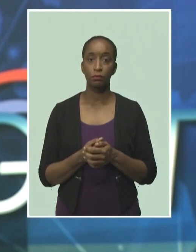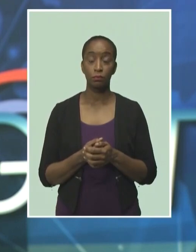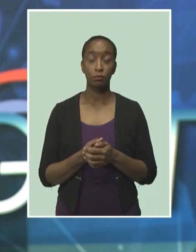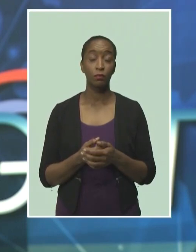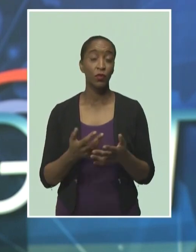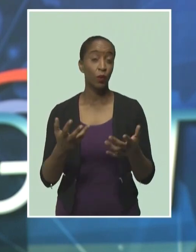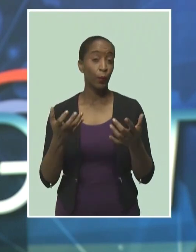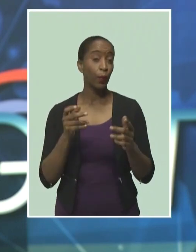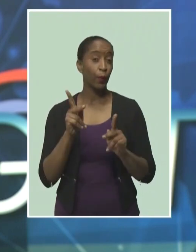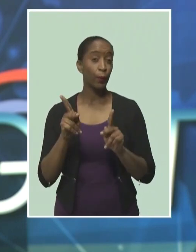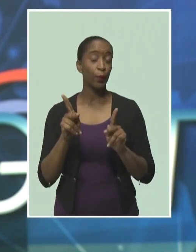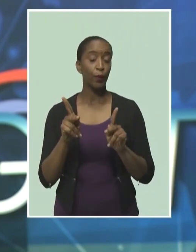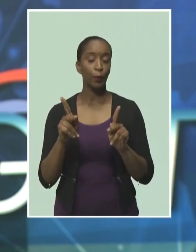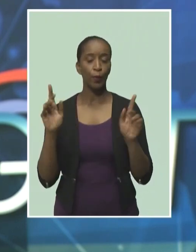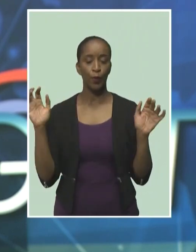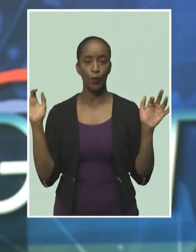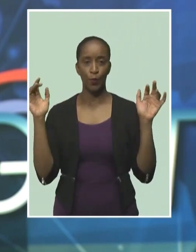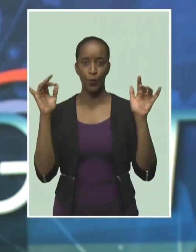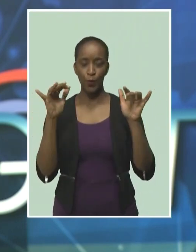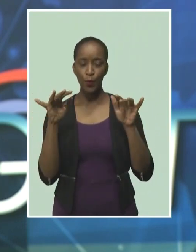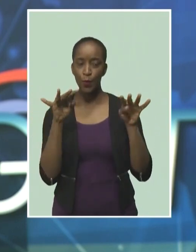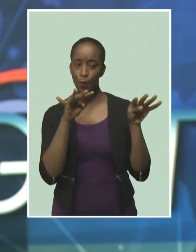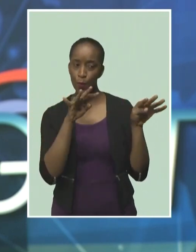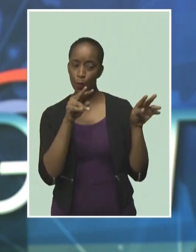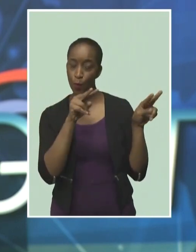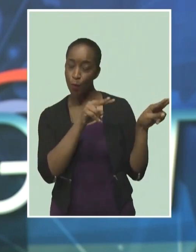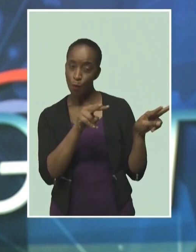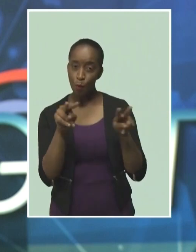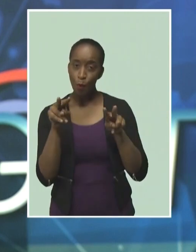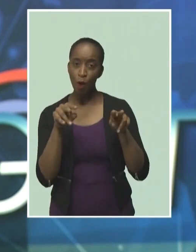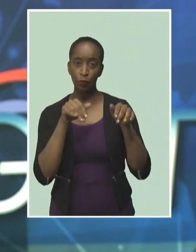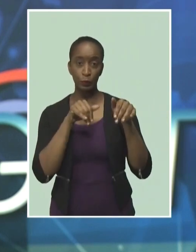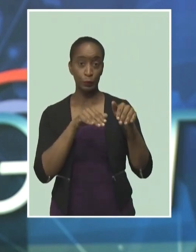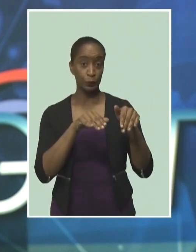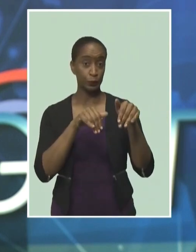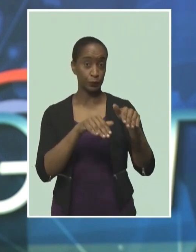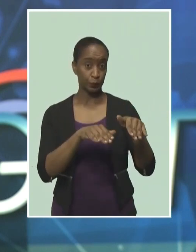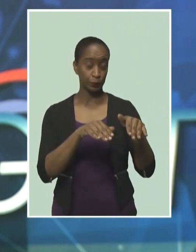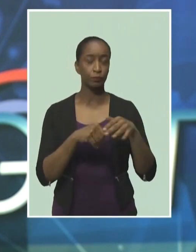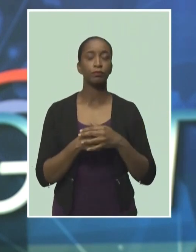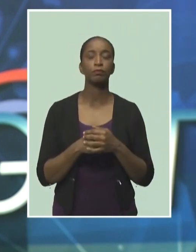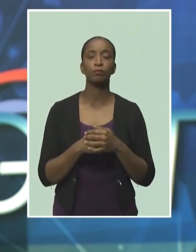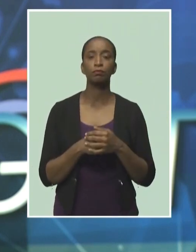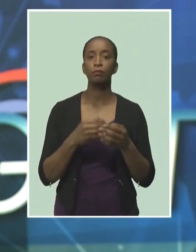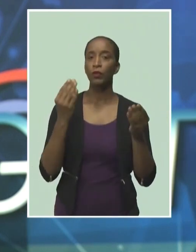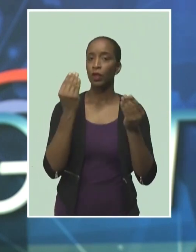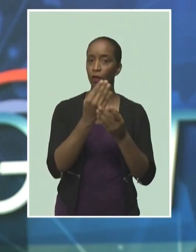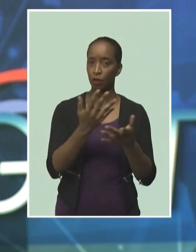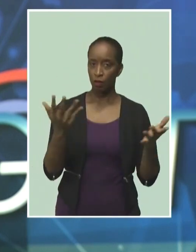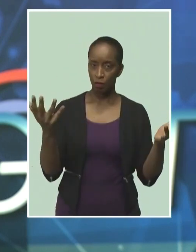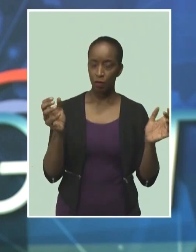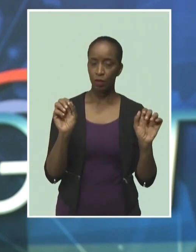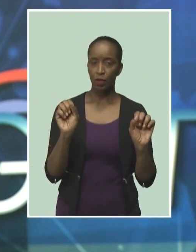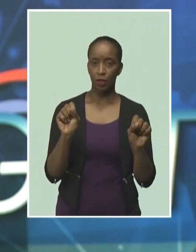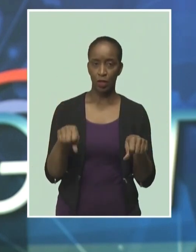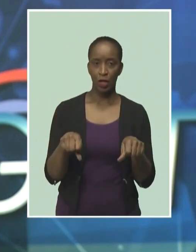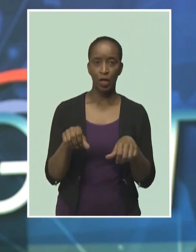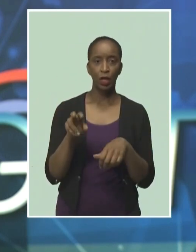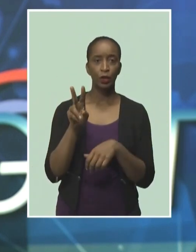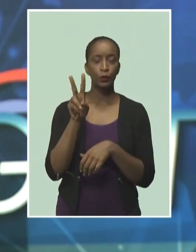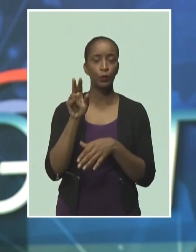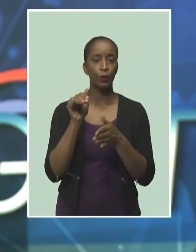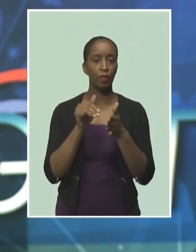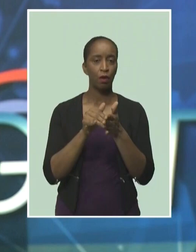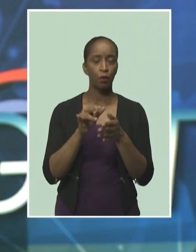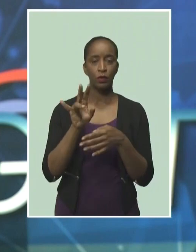Staff of the Barbados Defence Force, Commodore Arrington Sherland, says seating will be provided for 2,700